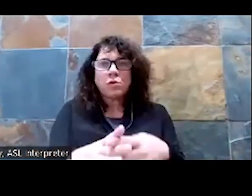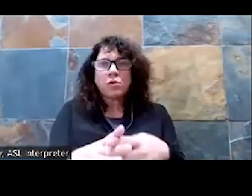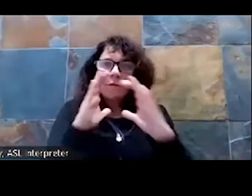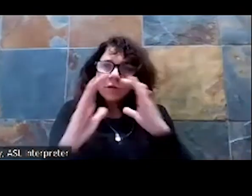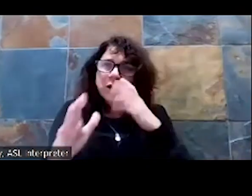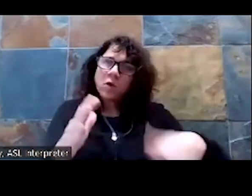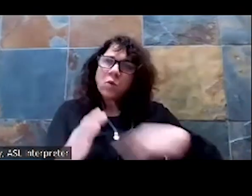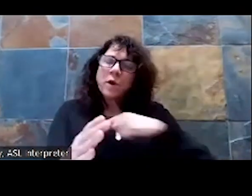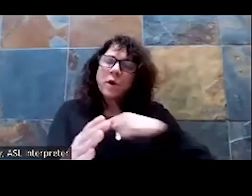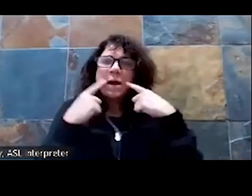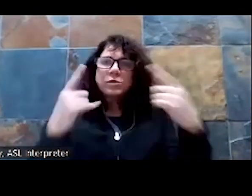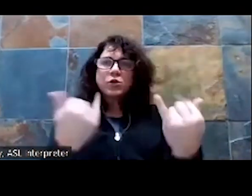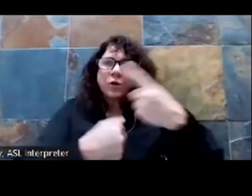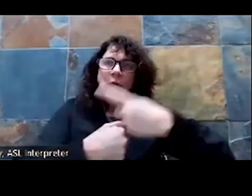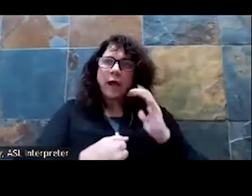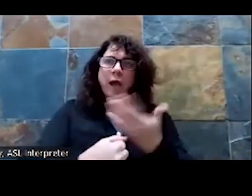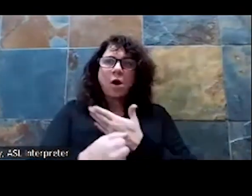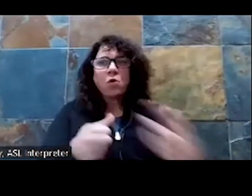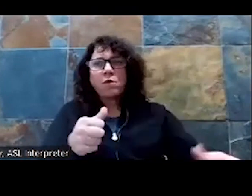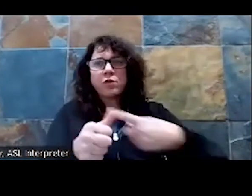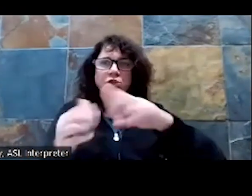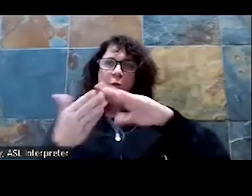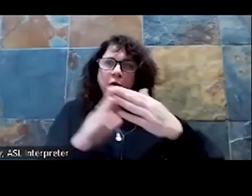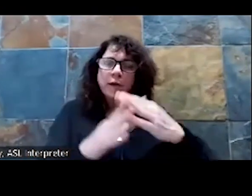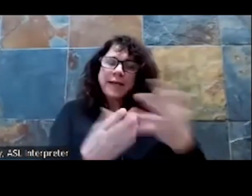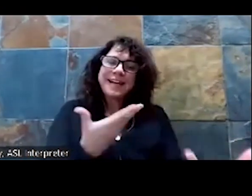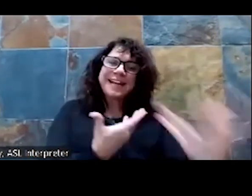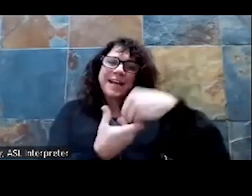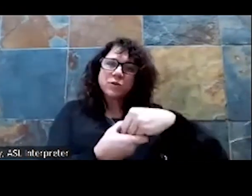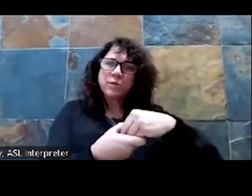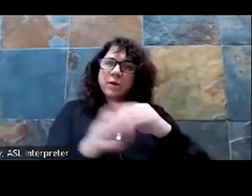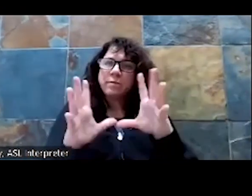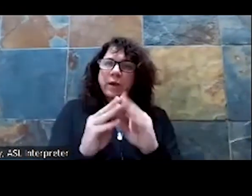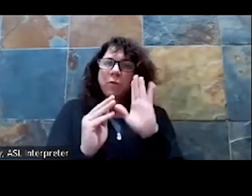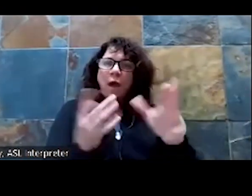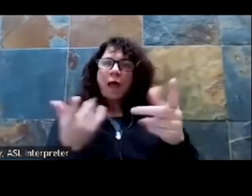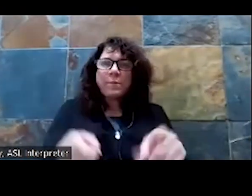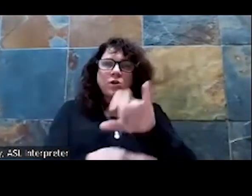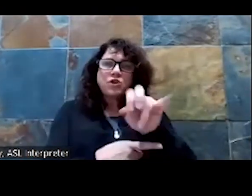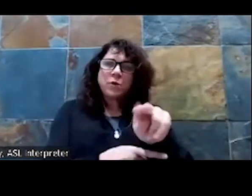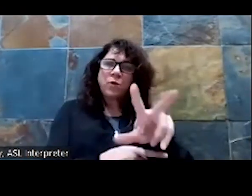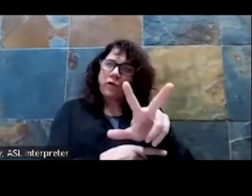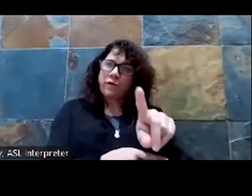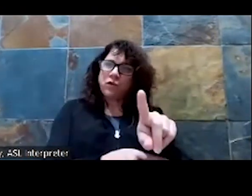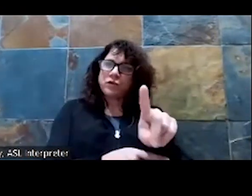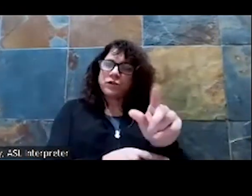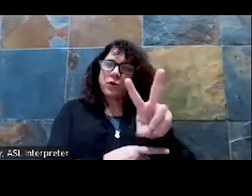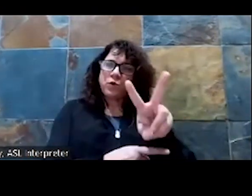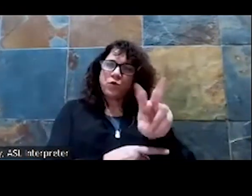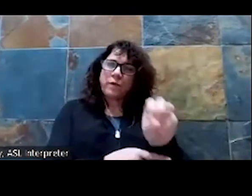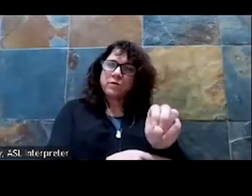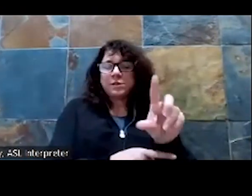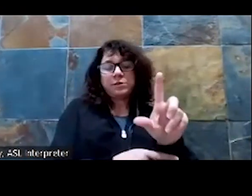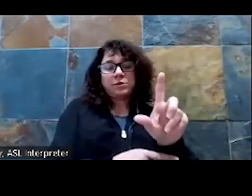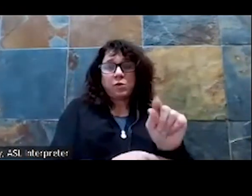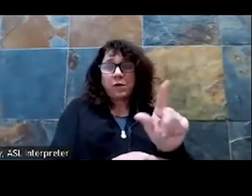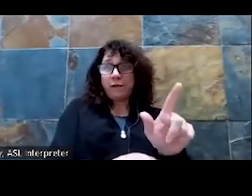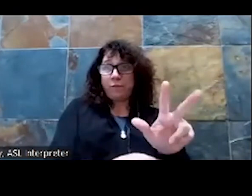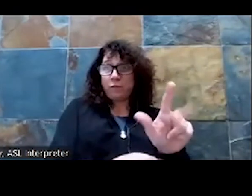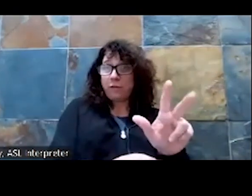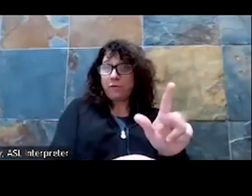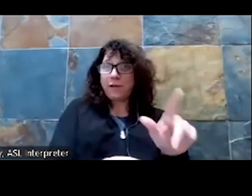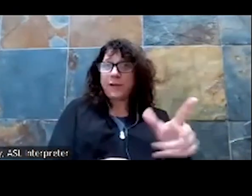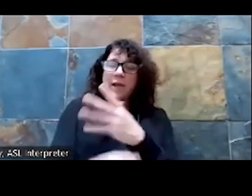announcing today that our first community engagement meeting will be held on January 31st, 2023,